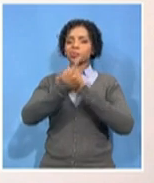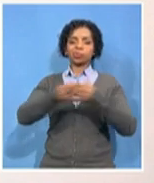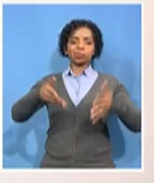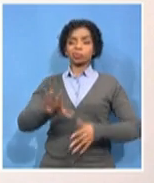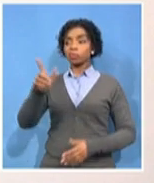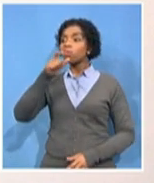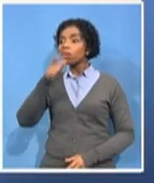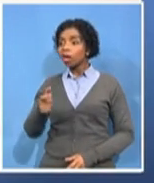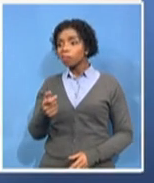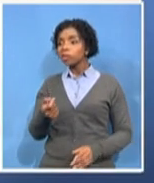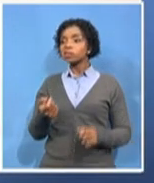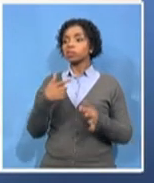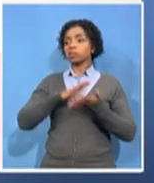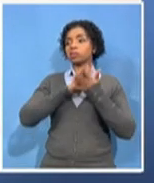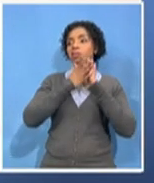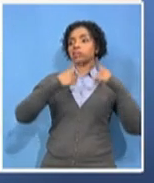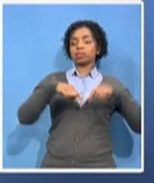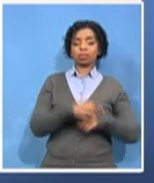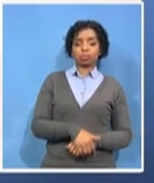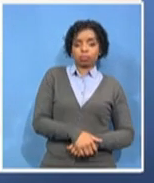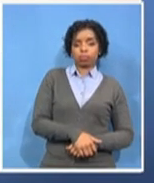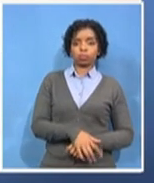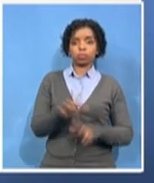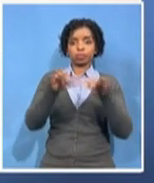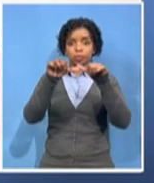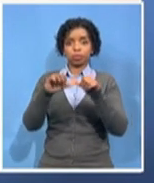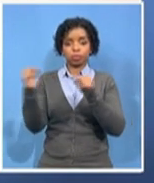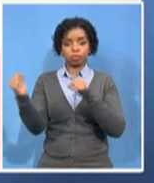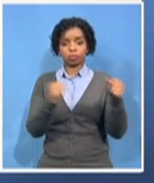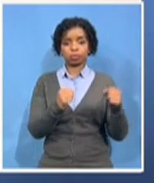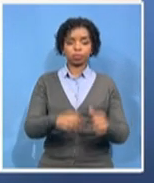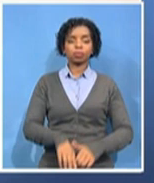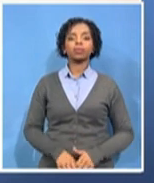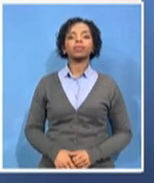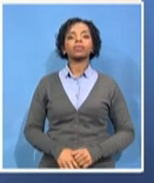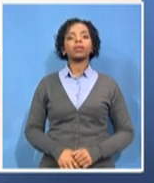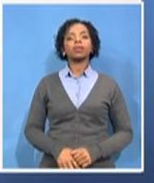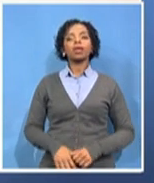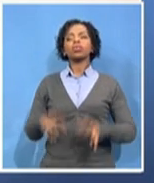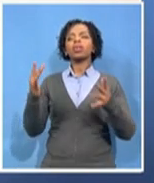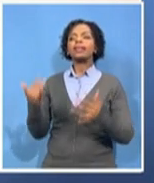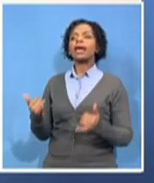So just remind us about the stance of the EFF with regards to developments in Senegal.